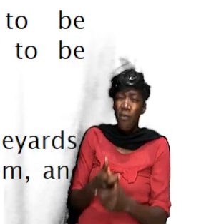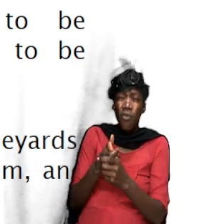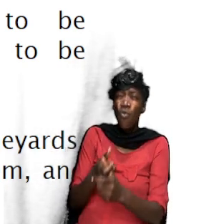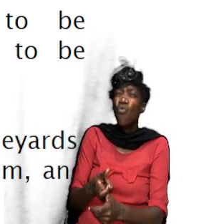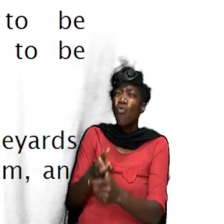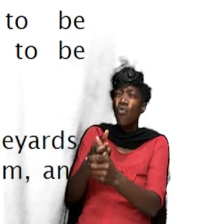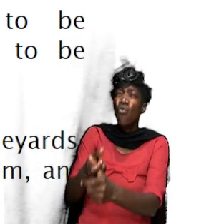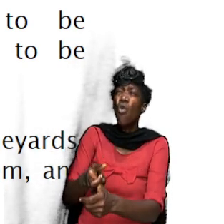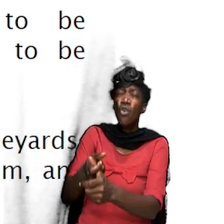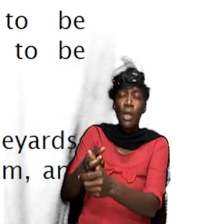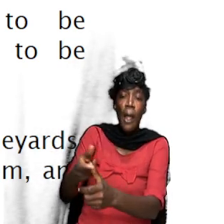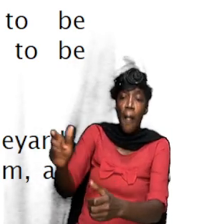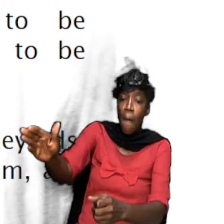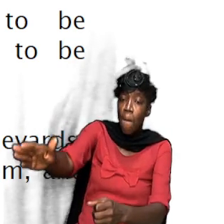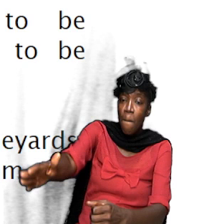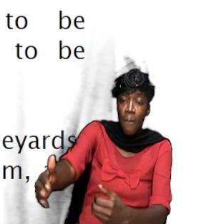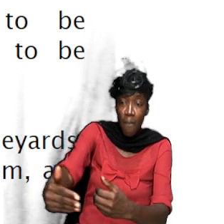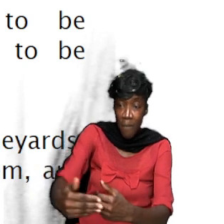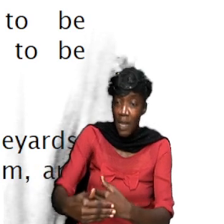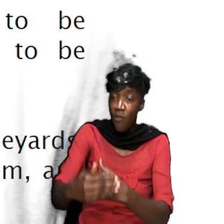chariots.